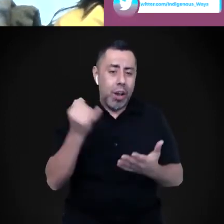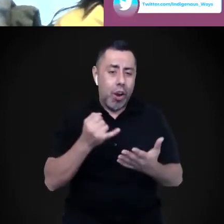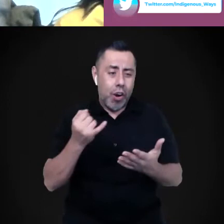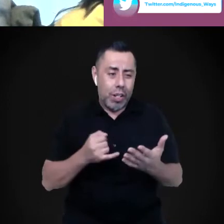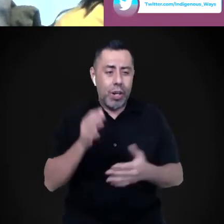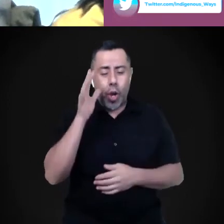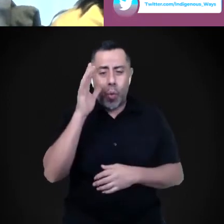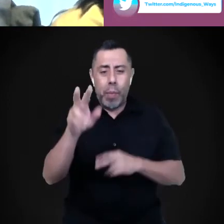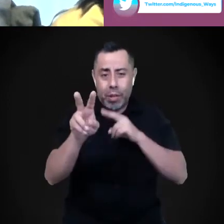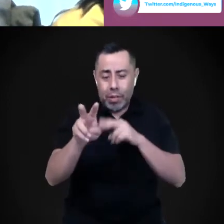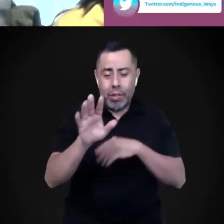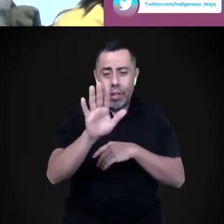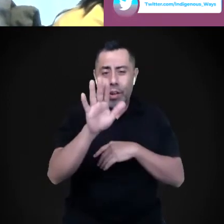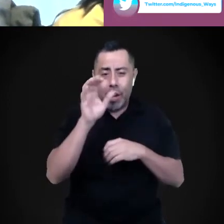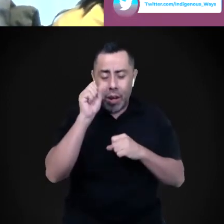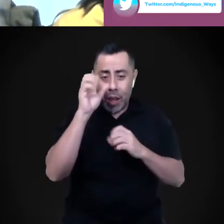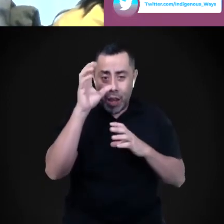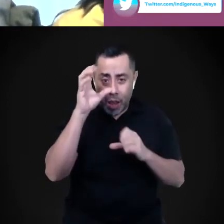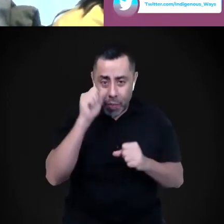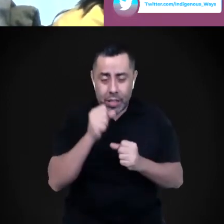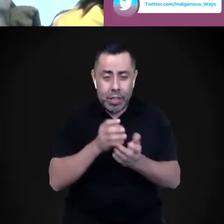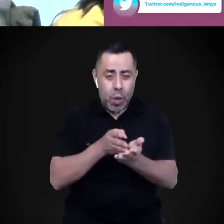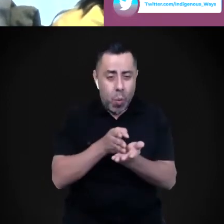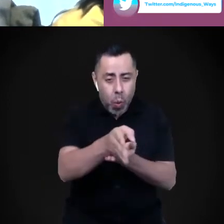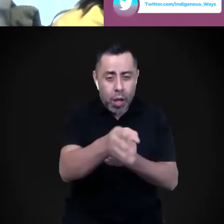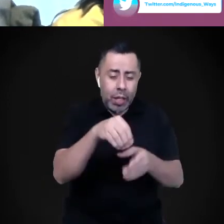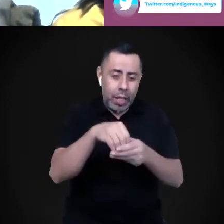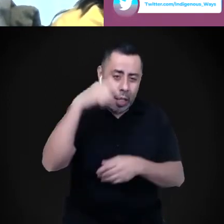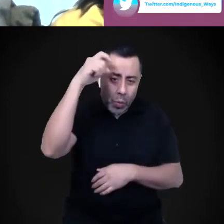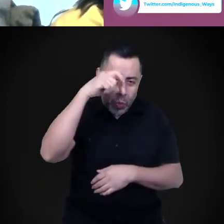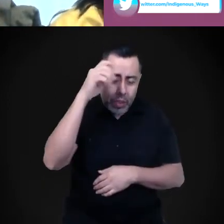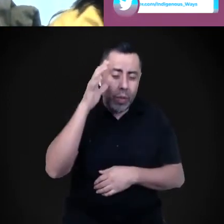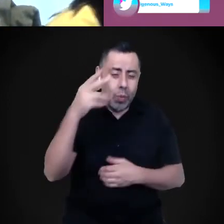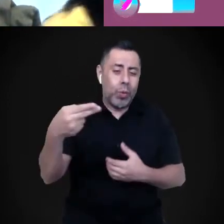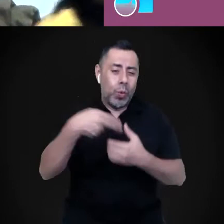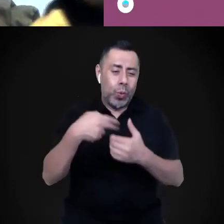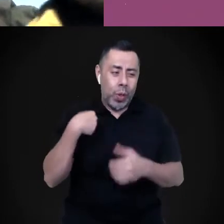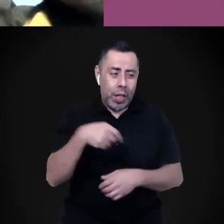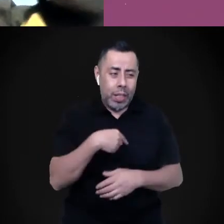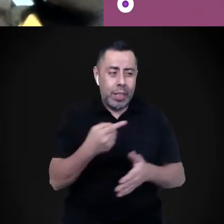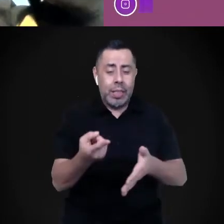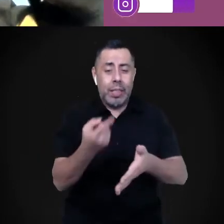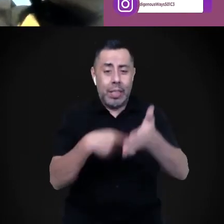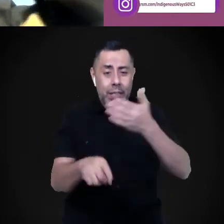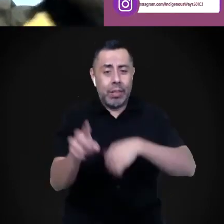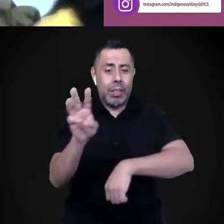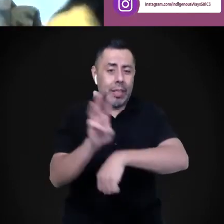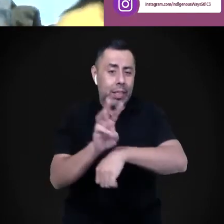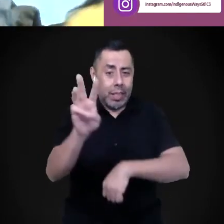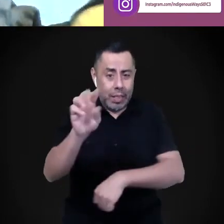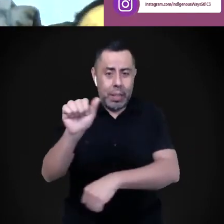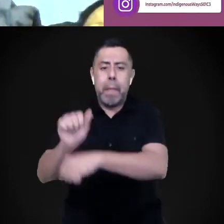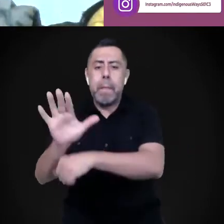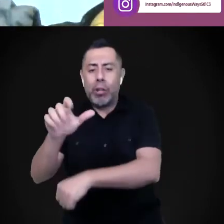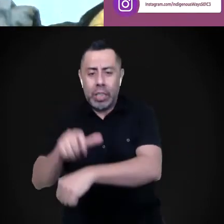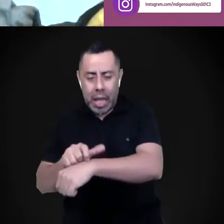amazing walk and wisdoms as she joins us next week. 6 o'clock Mountain Standard Time, same channel, same